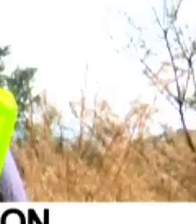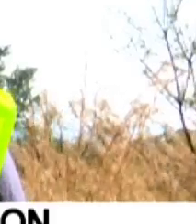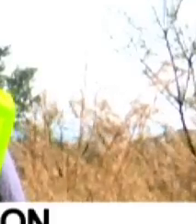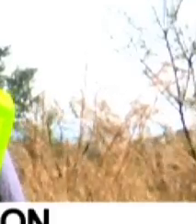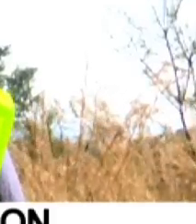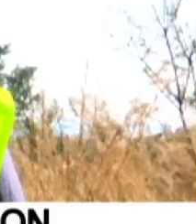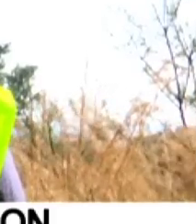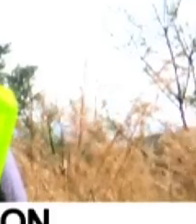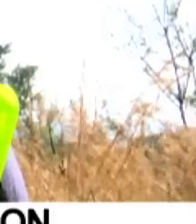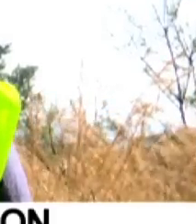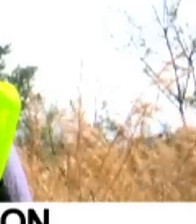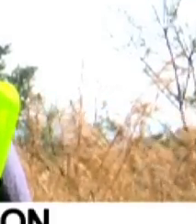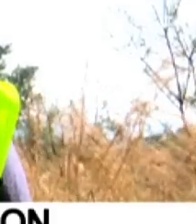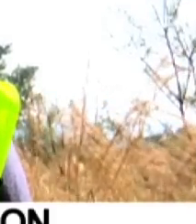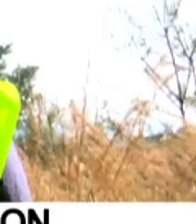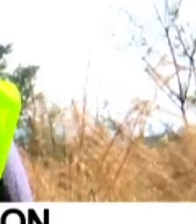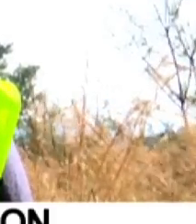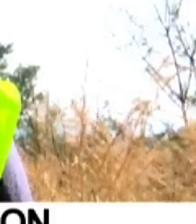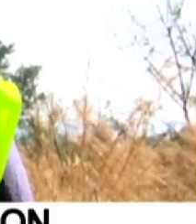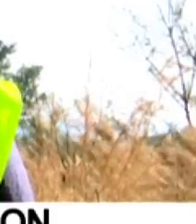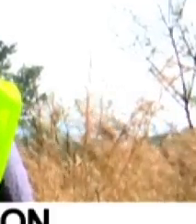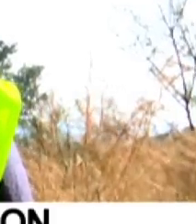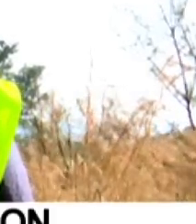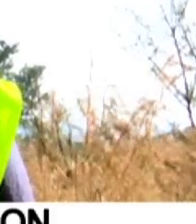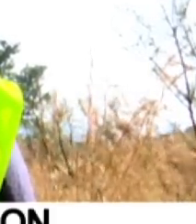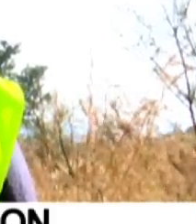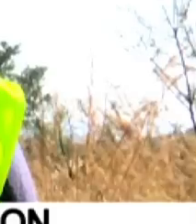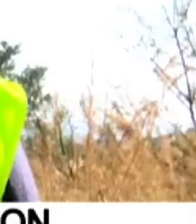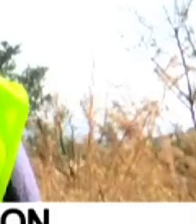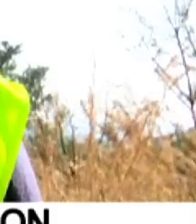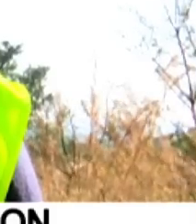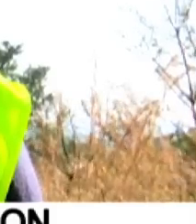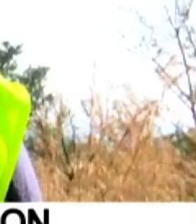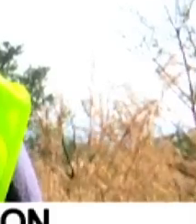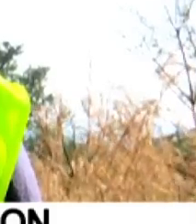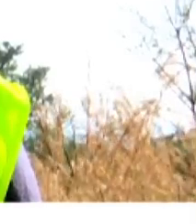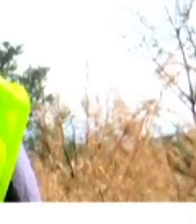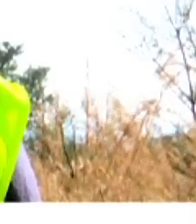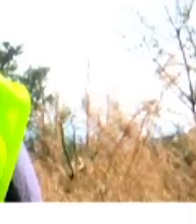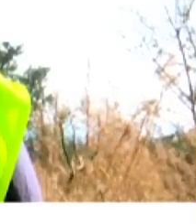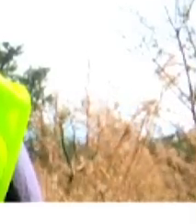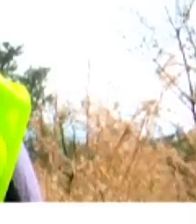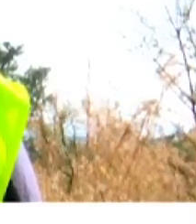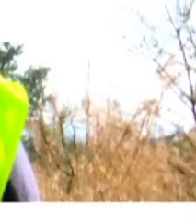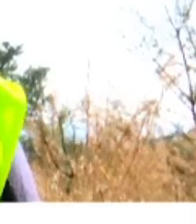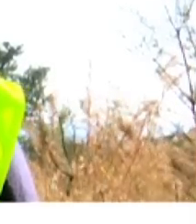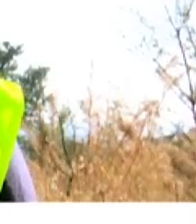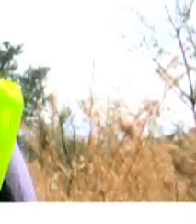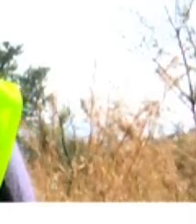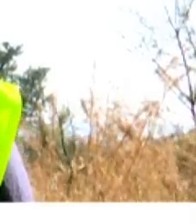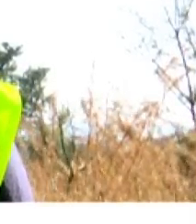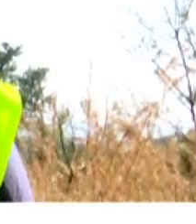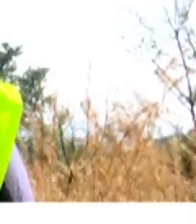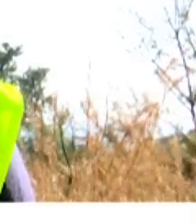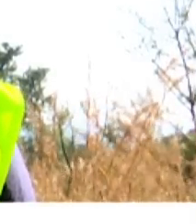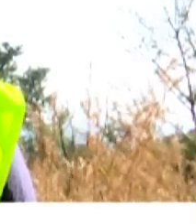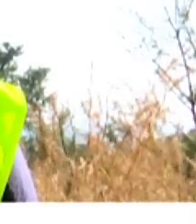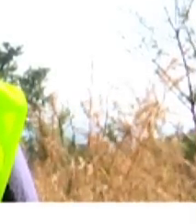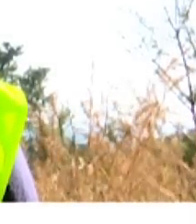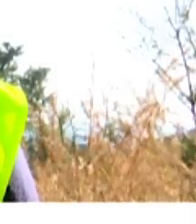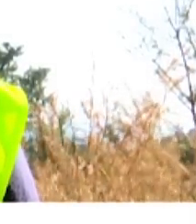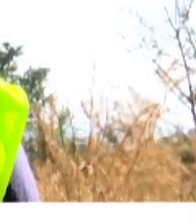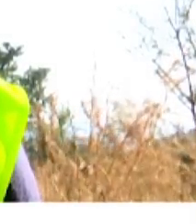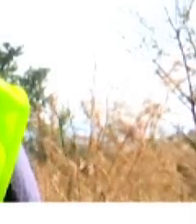morning to the viewers. Yeah, unfortunately, that is what it is. The call was reported to our